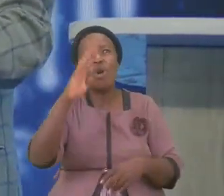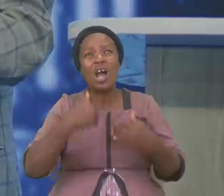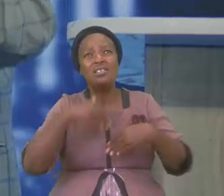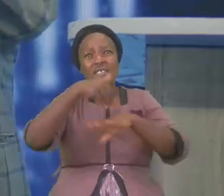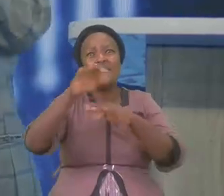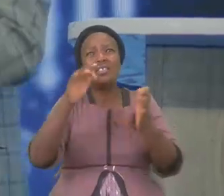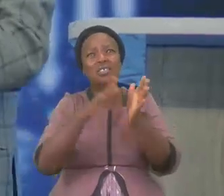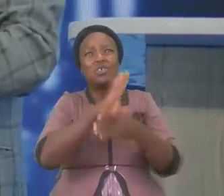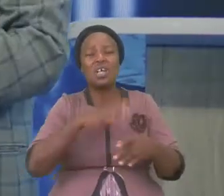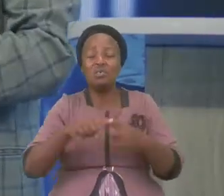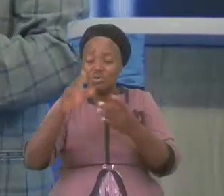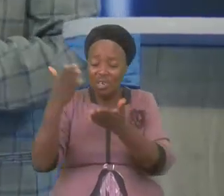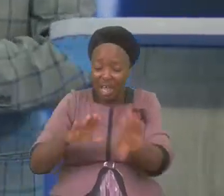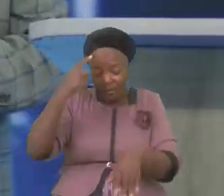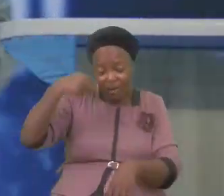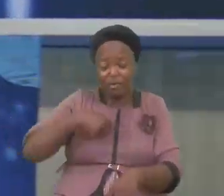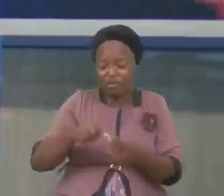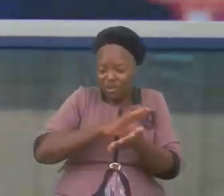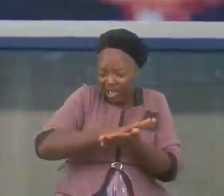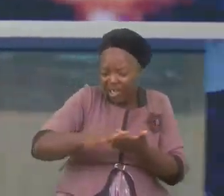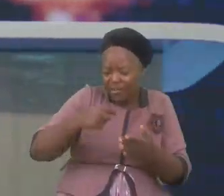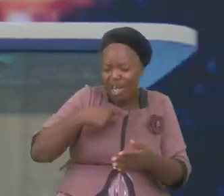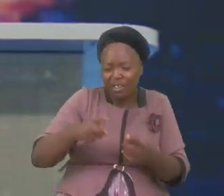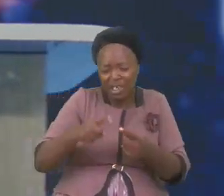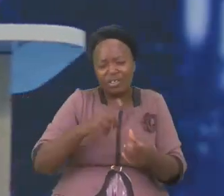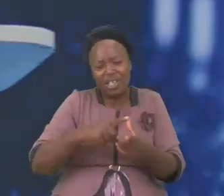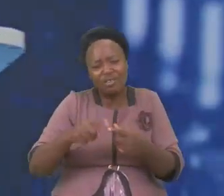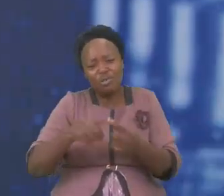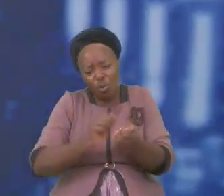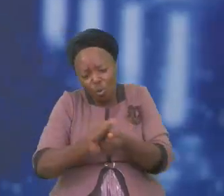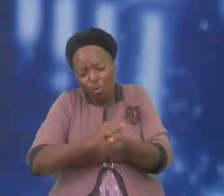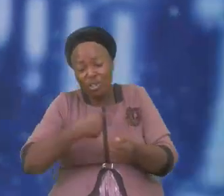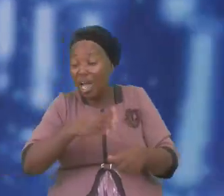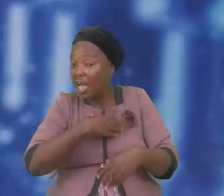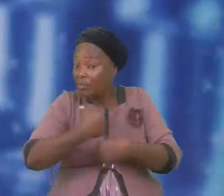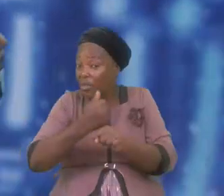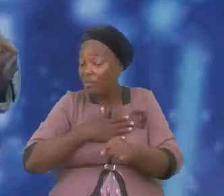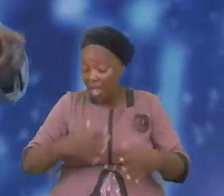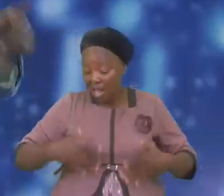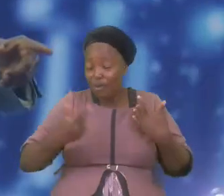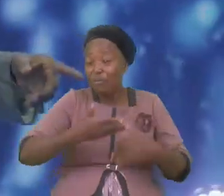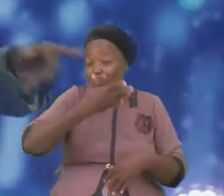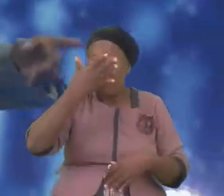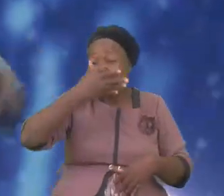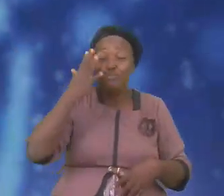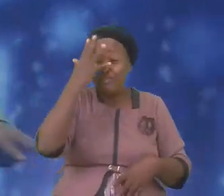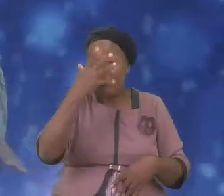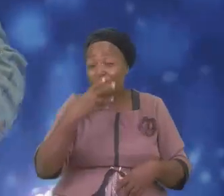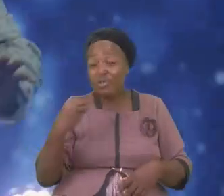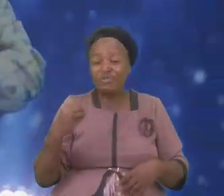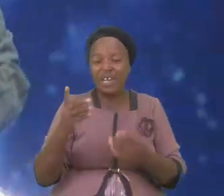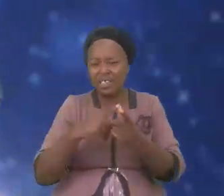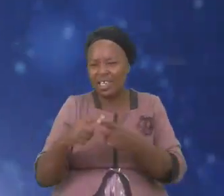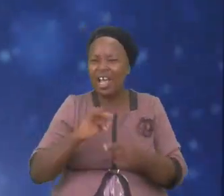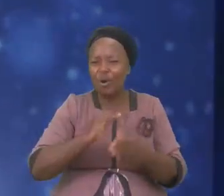my life beautiful, and I want that Christ to have the right place and the appropriate